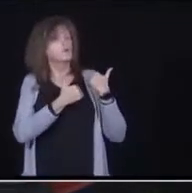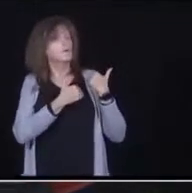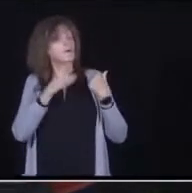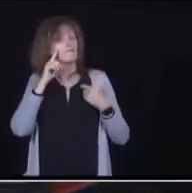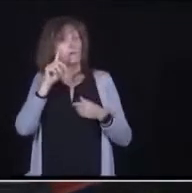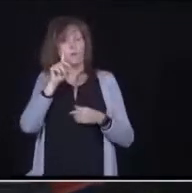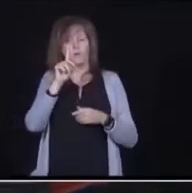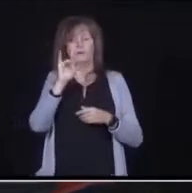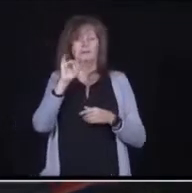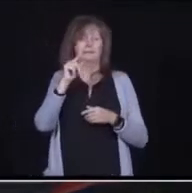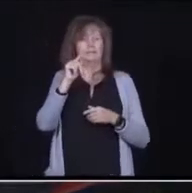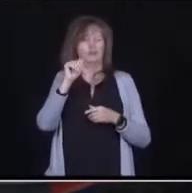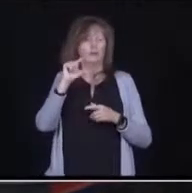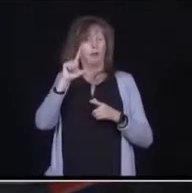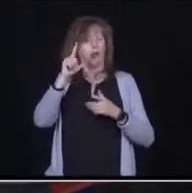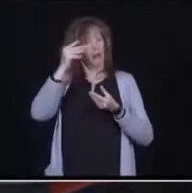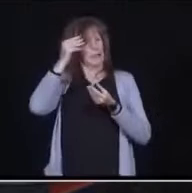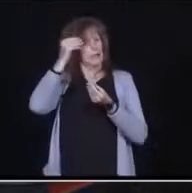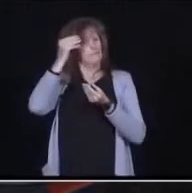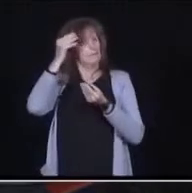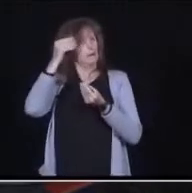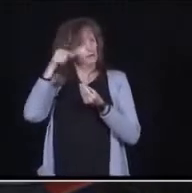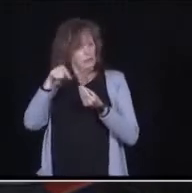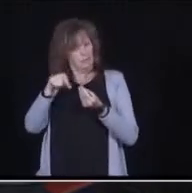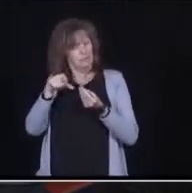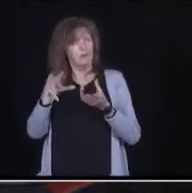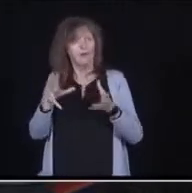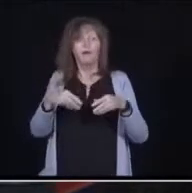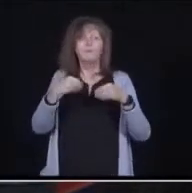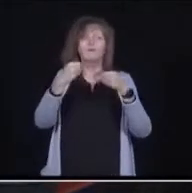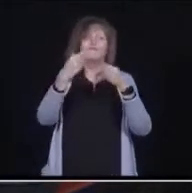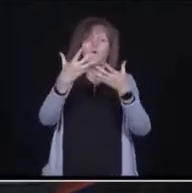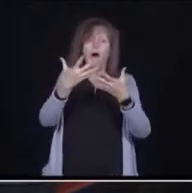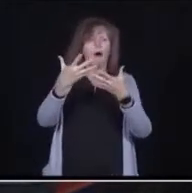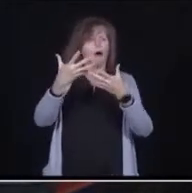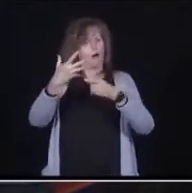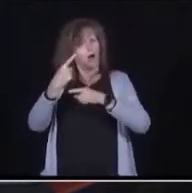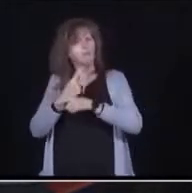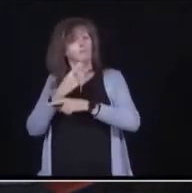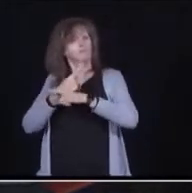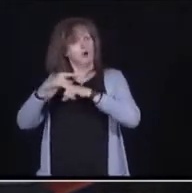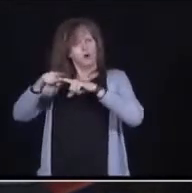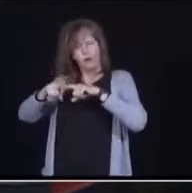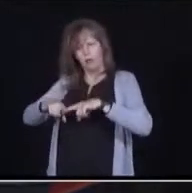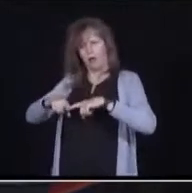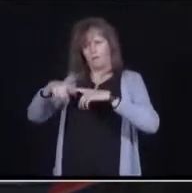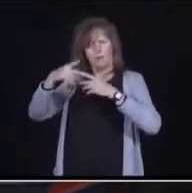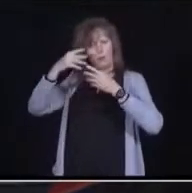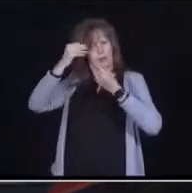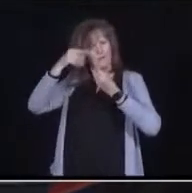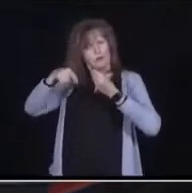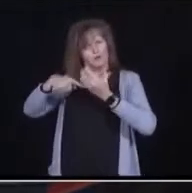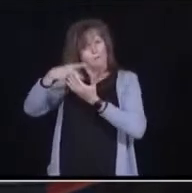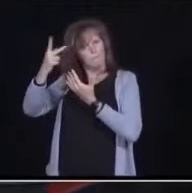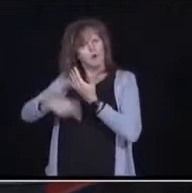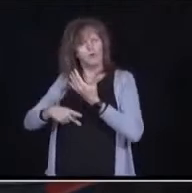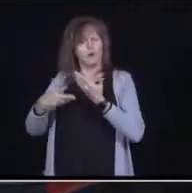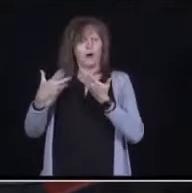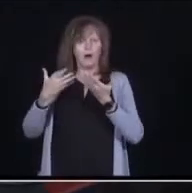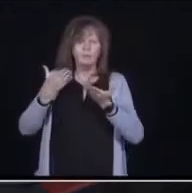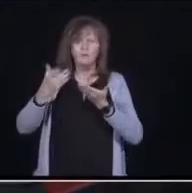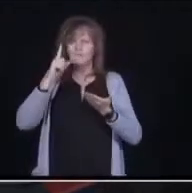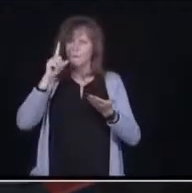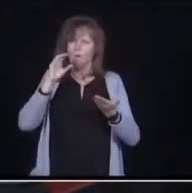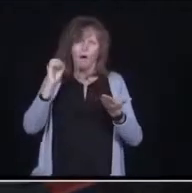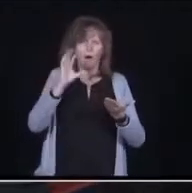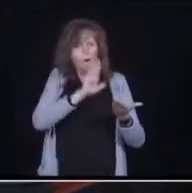delivering accessible, reliable, and convenient access to vital programs and services to the people of Ontario throughout the pandemic has